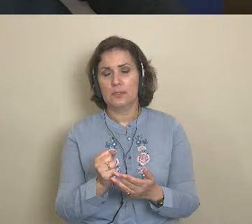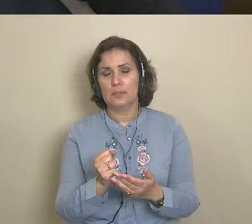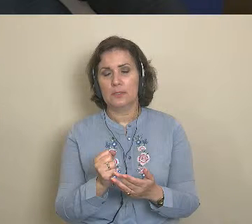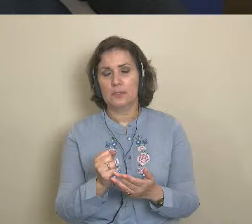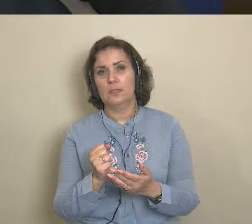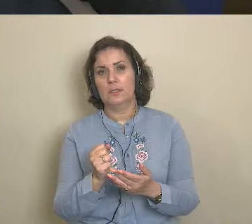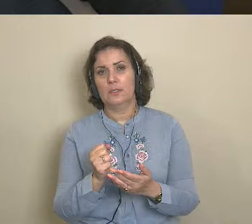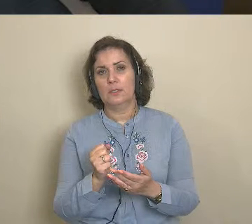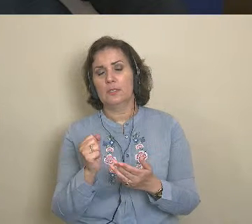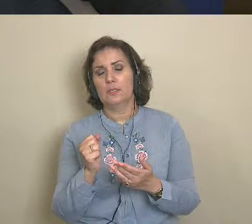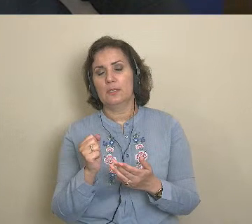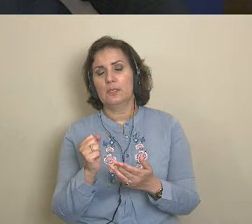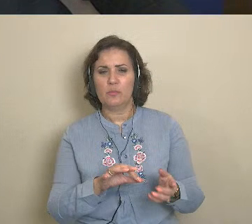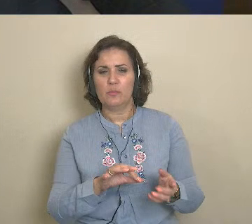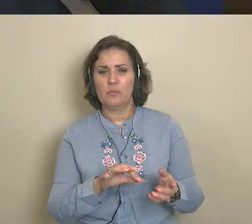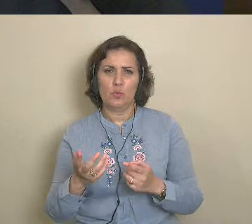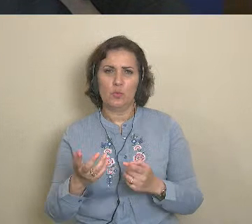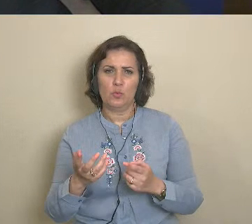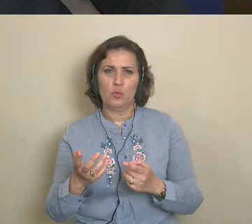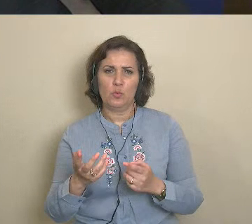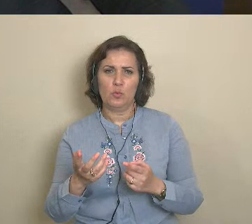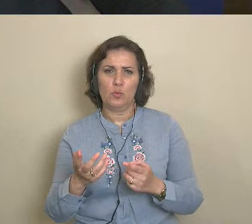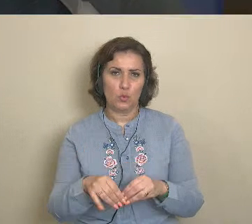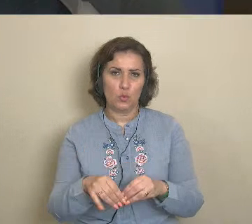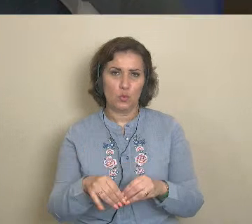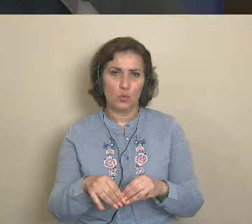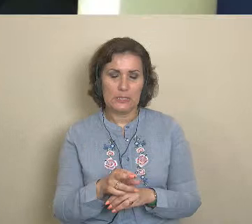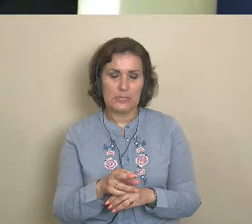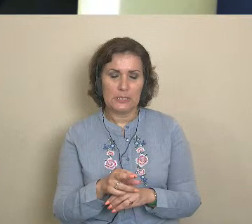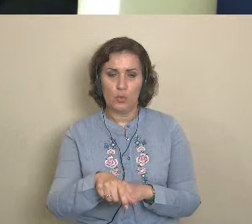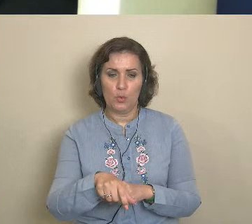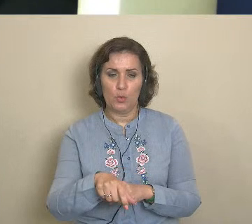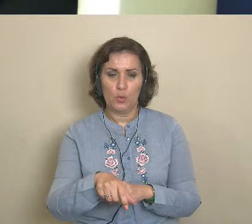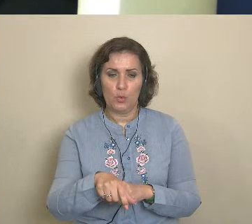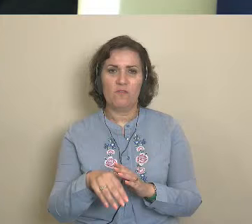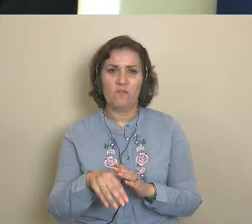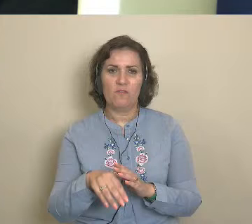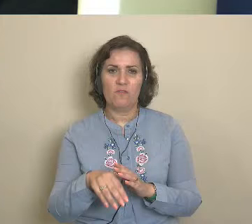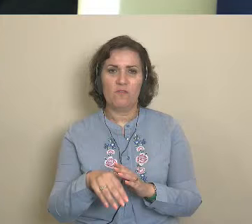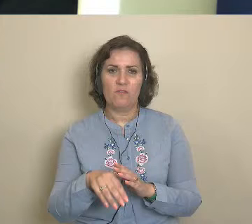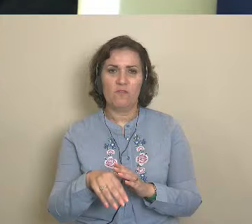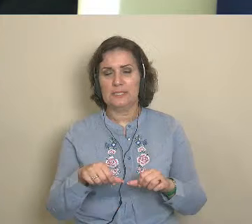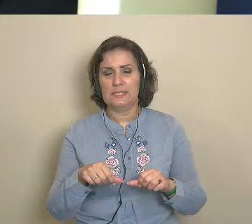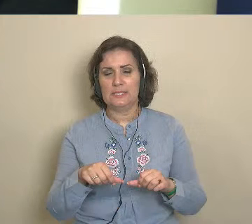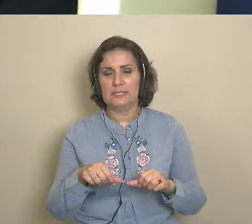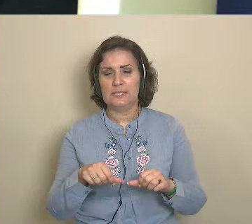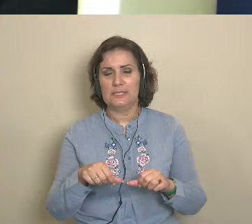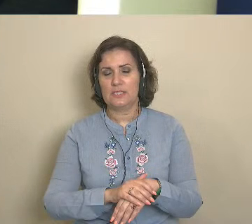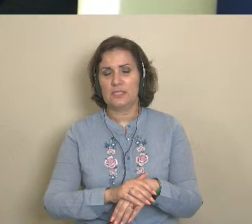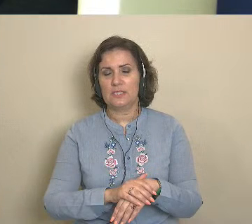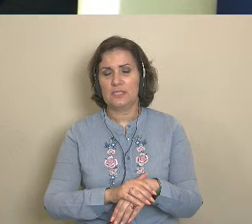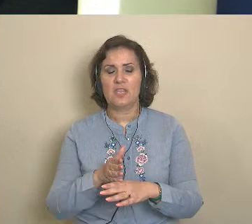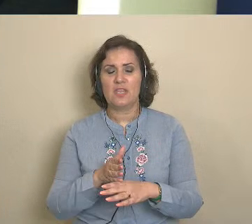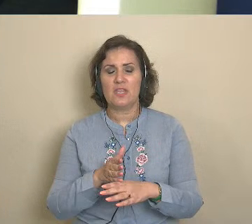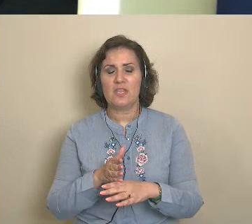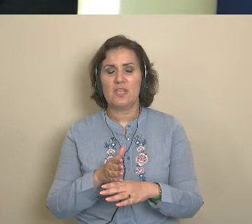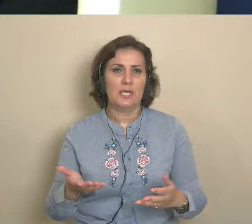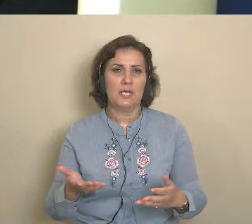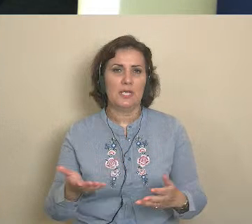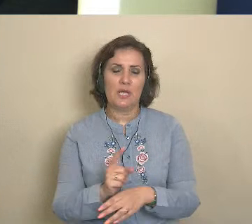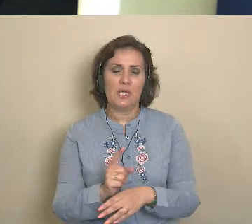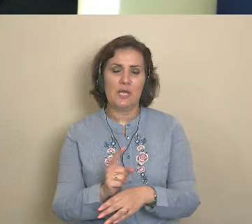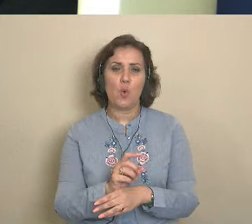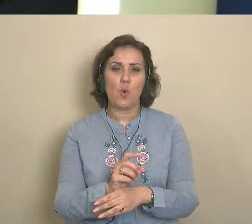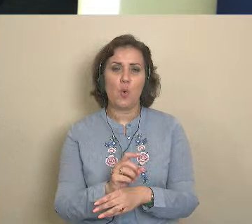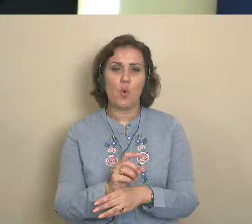be responsible for making sure that there is no crowding in the station, so